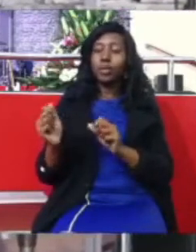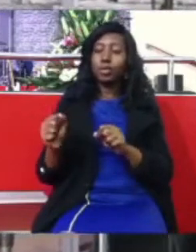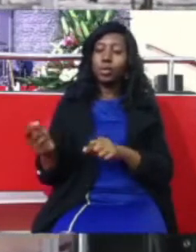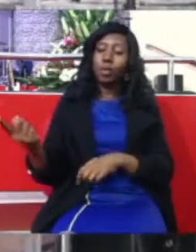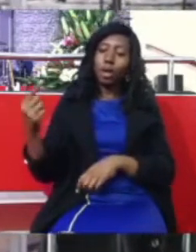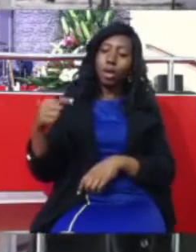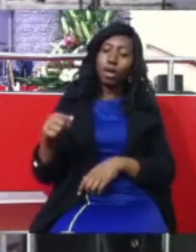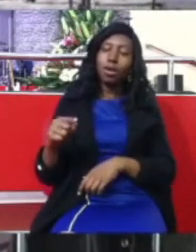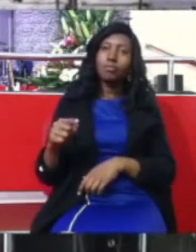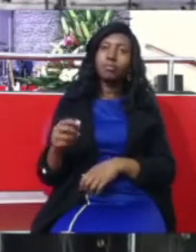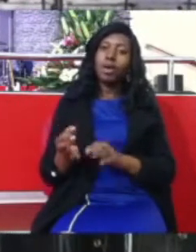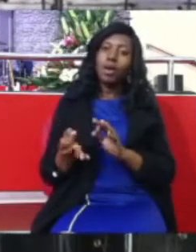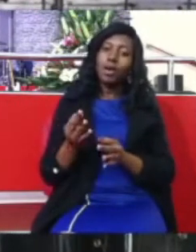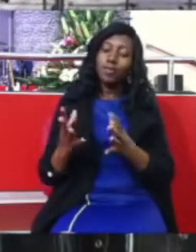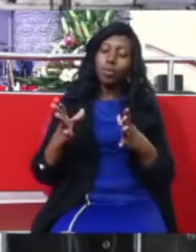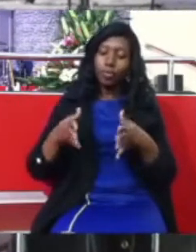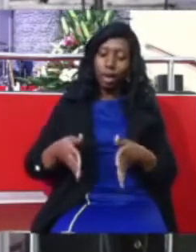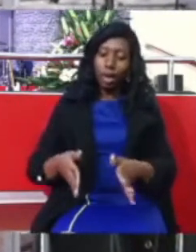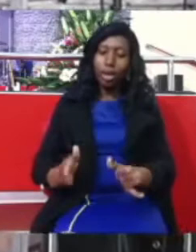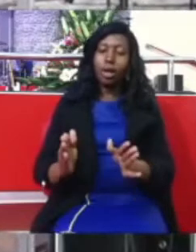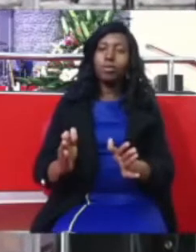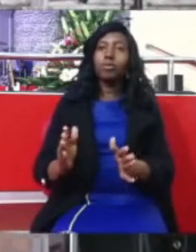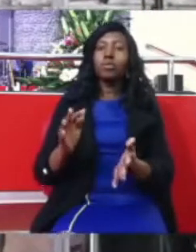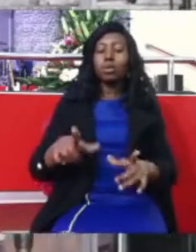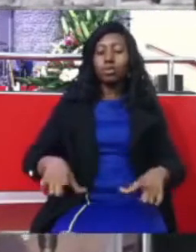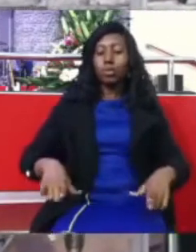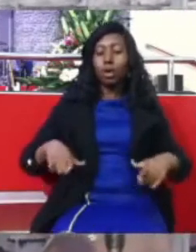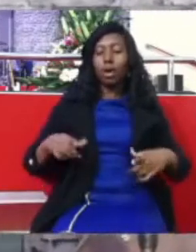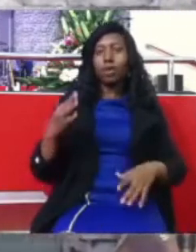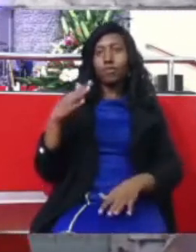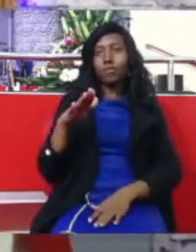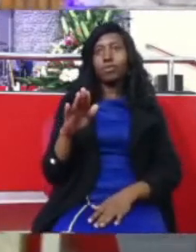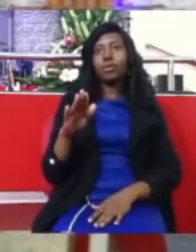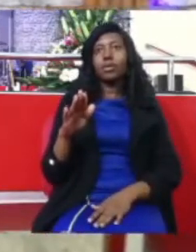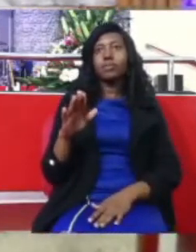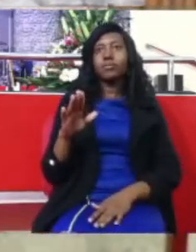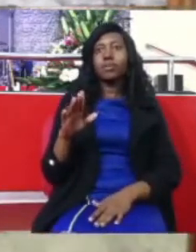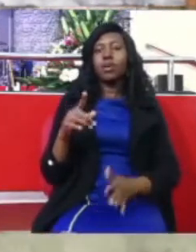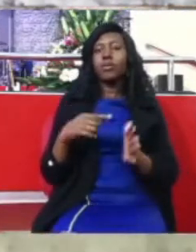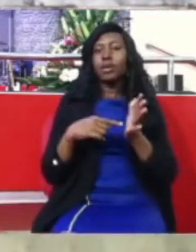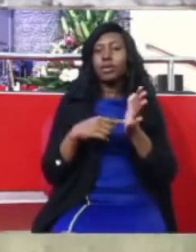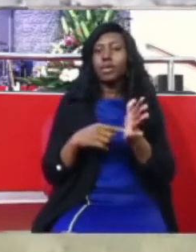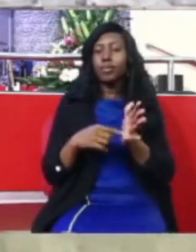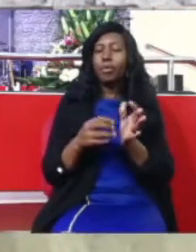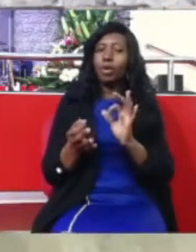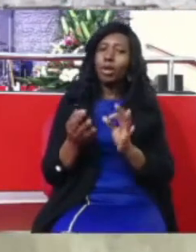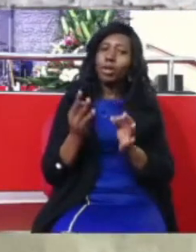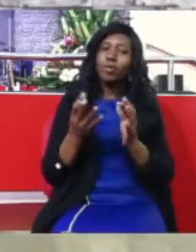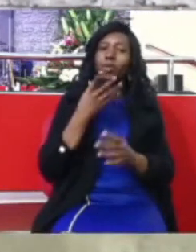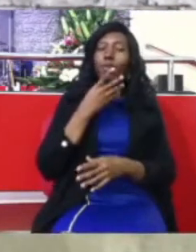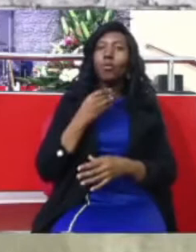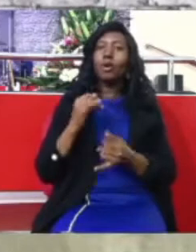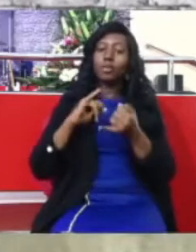And yes, you have toiled trying to make that marriage work. My sister, you have toiled trying to